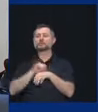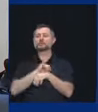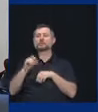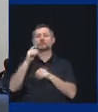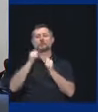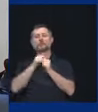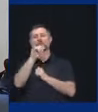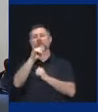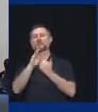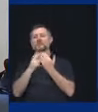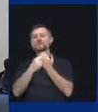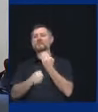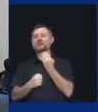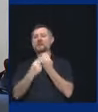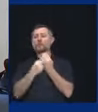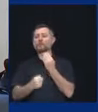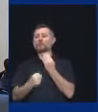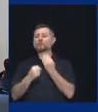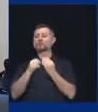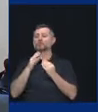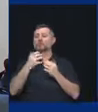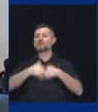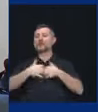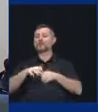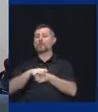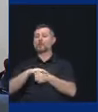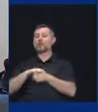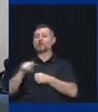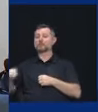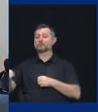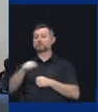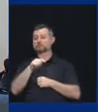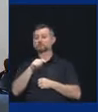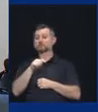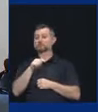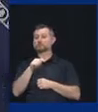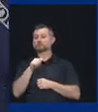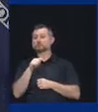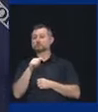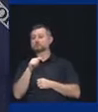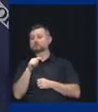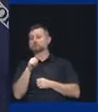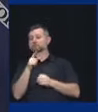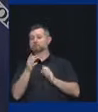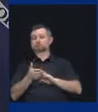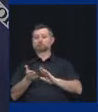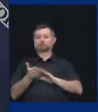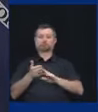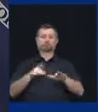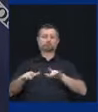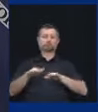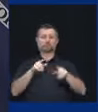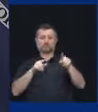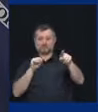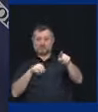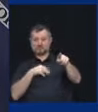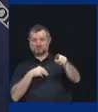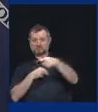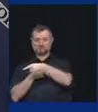up that were former coal mines that are basically melting the sun at the moment? That's at least what they're claiming. Yeah, I